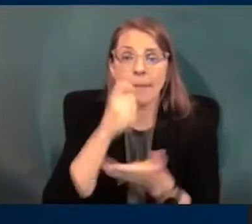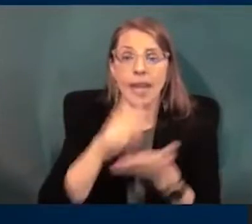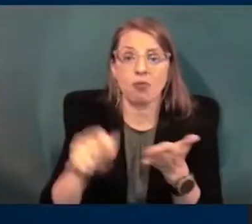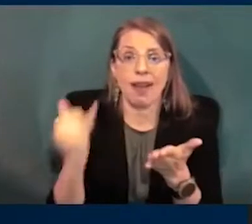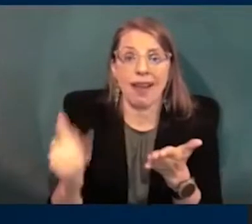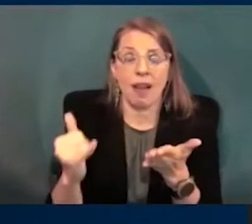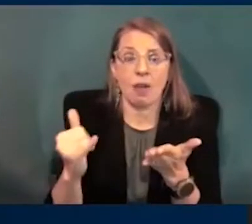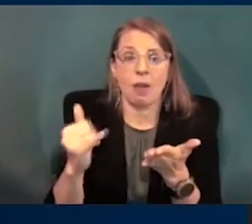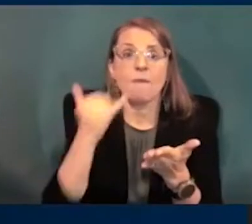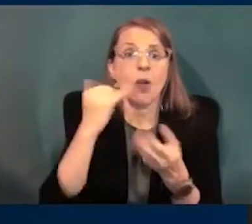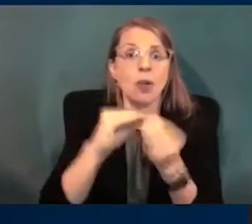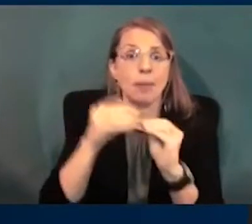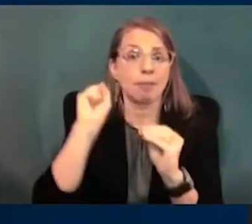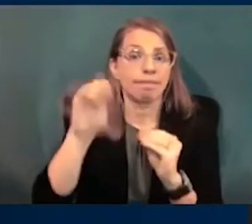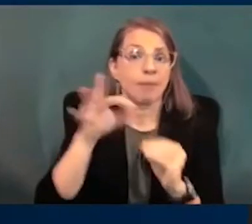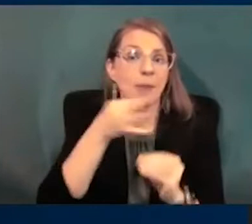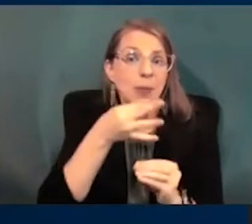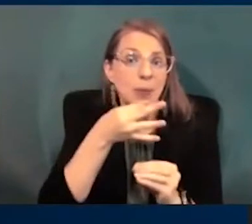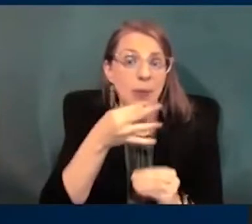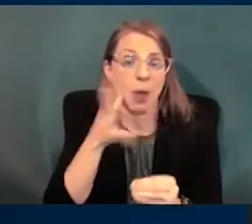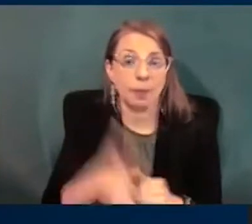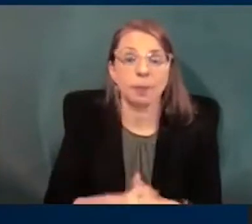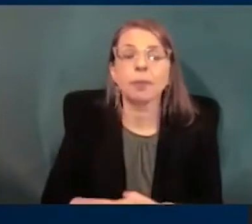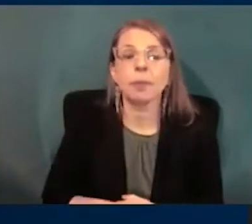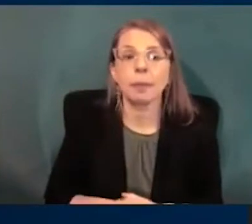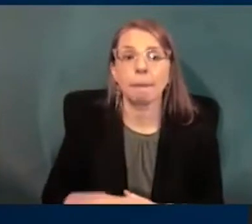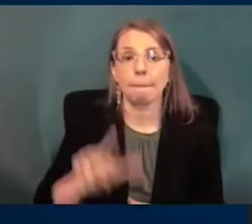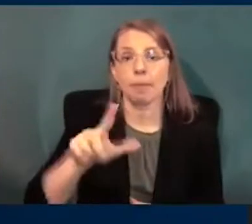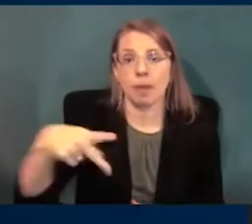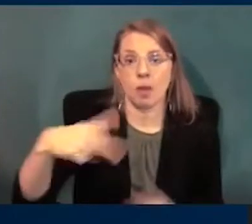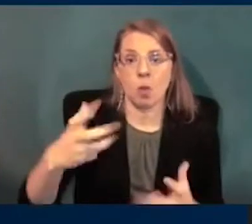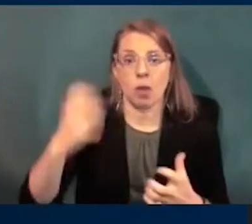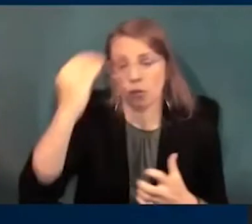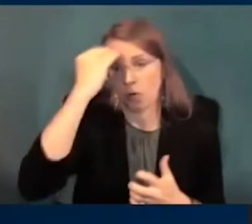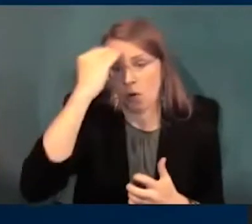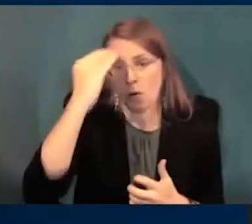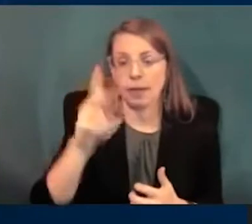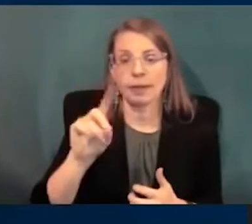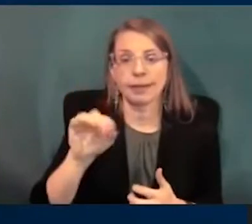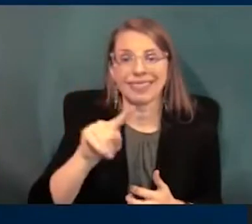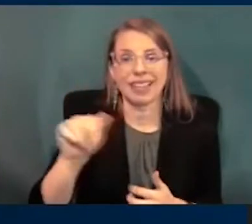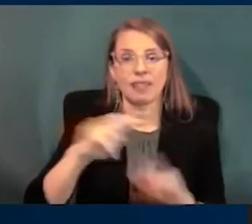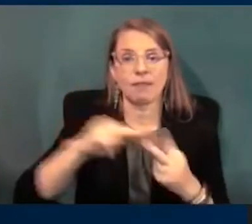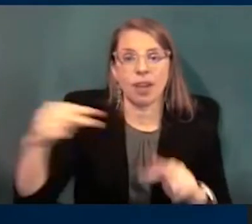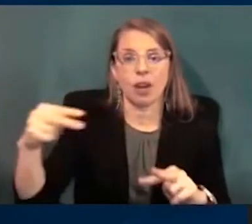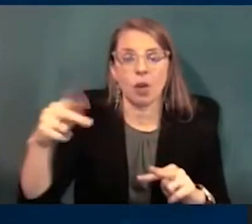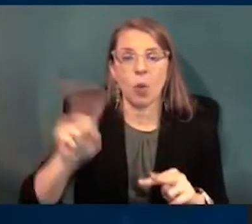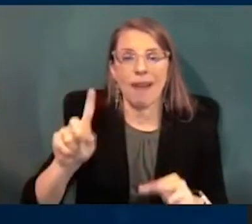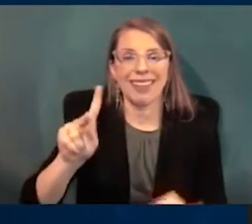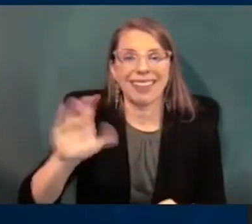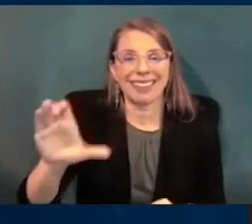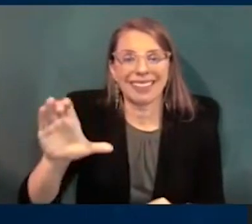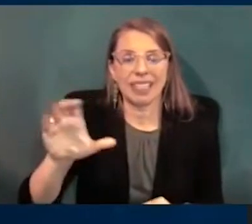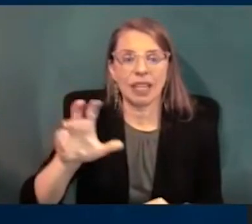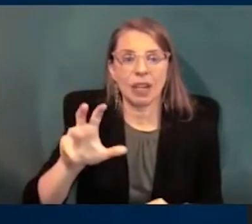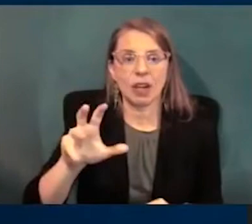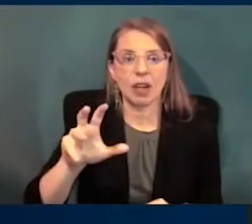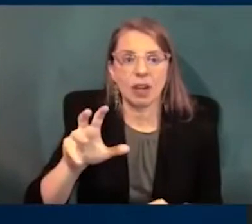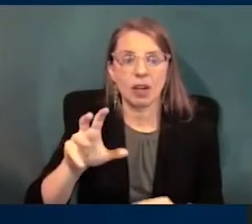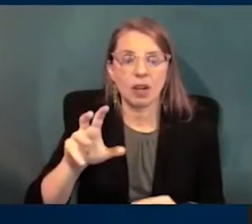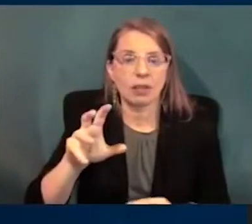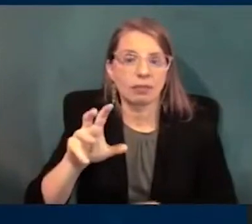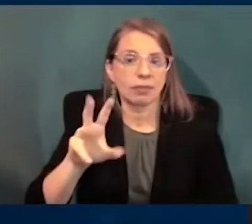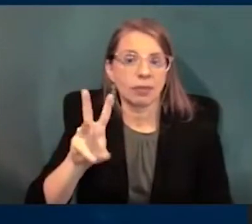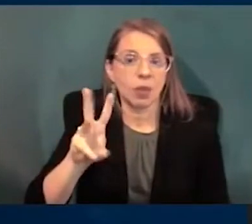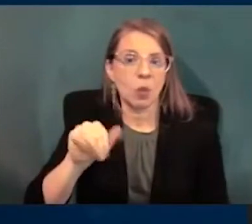phone number in just a second. All right, LP wants to know, Delta variant has been found in KC Metro wastewater. Is this a new occurrence? No,